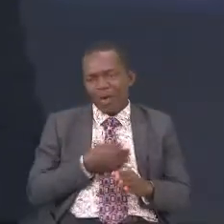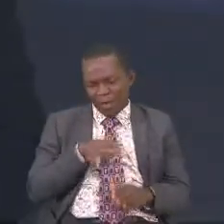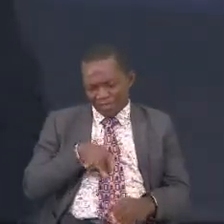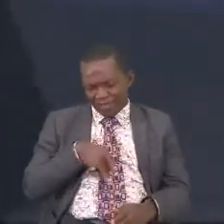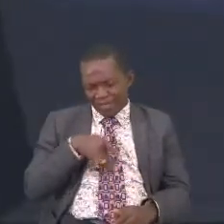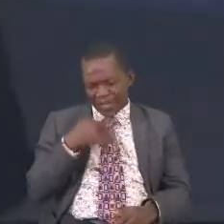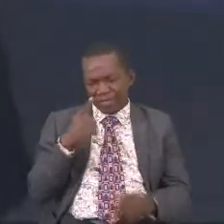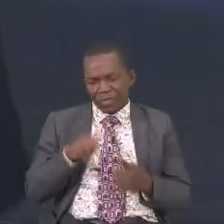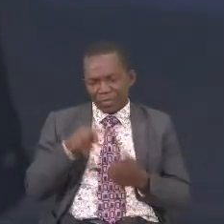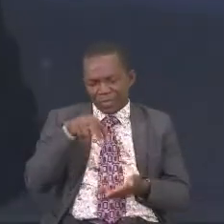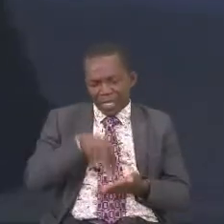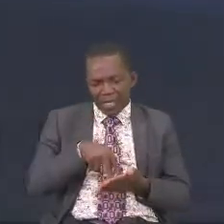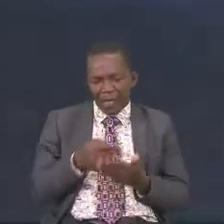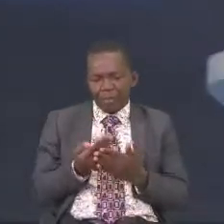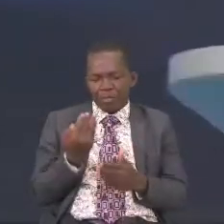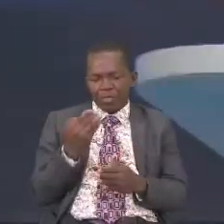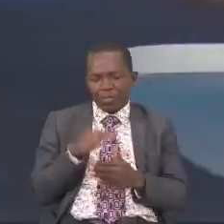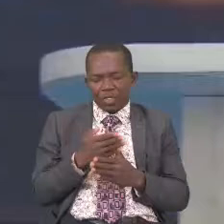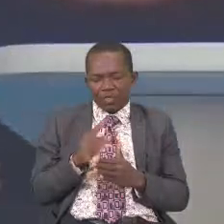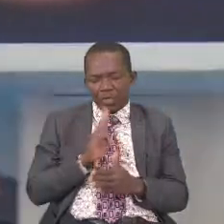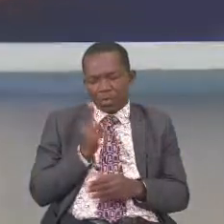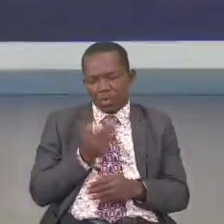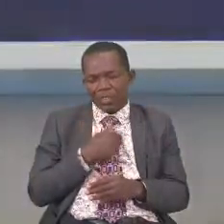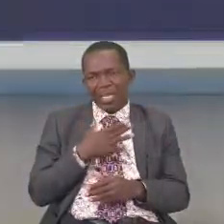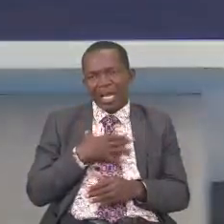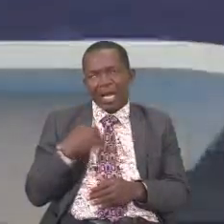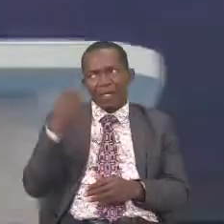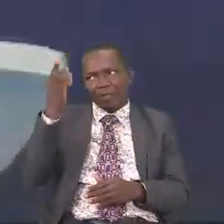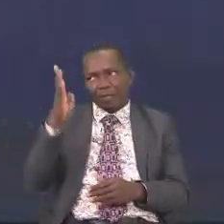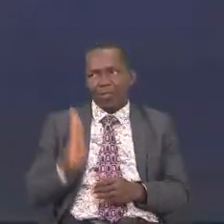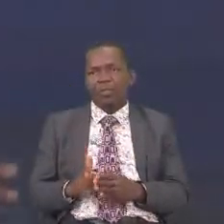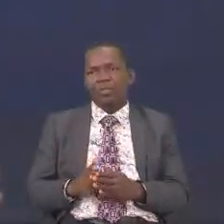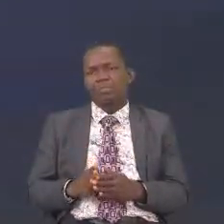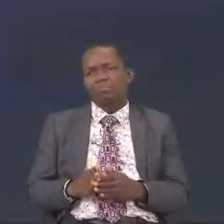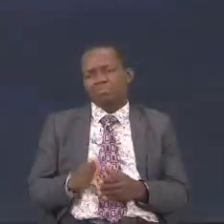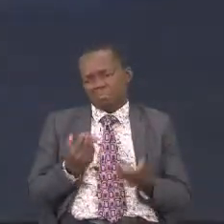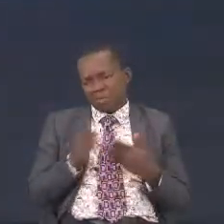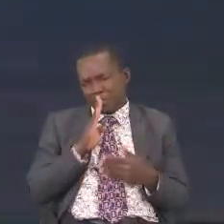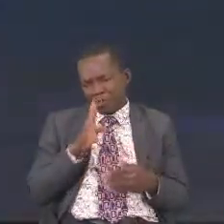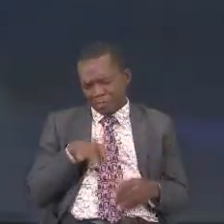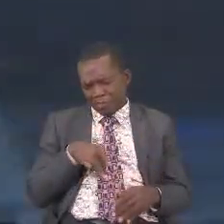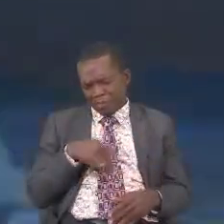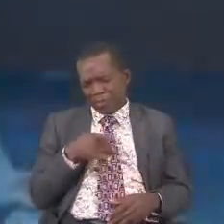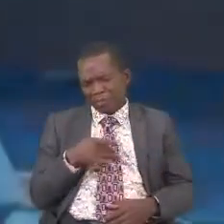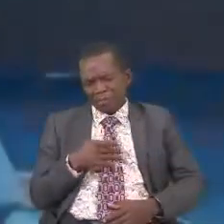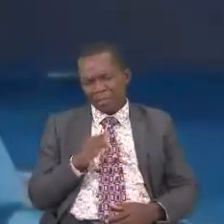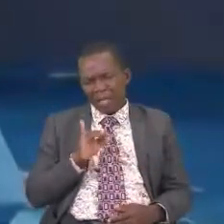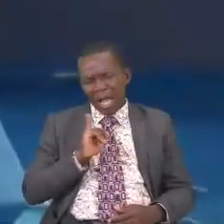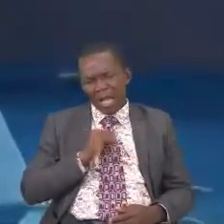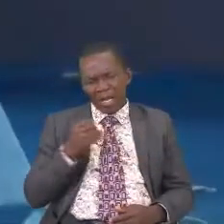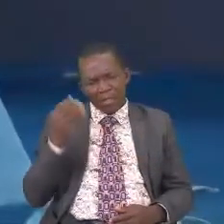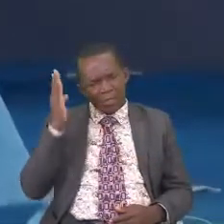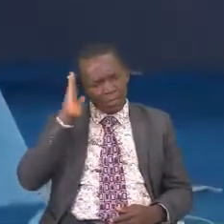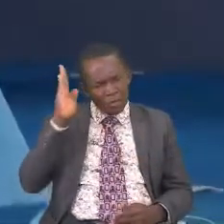and our God. You know, maybe you say, I should have had 30 or